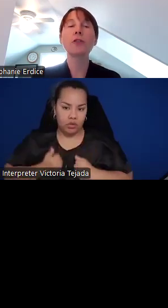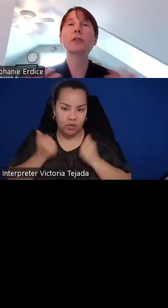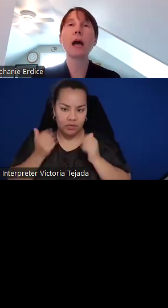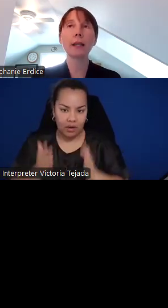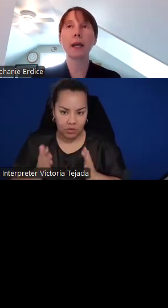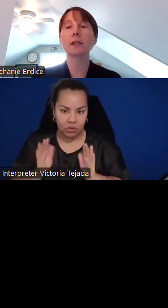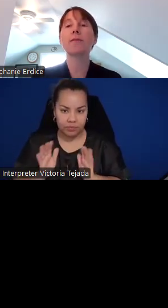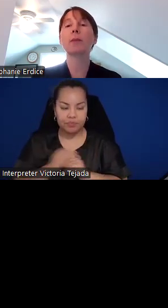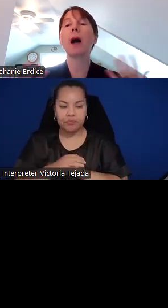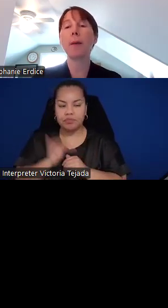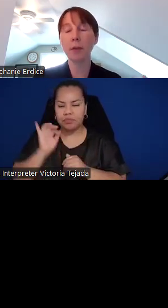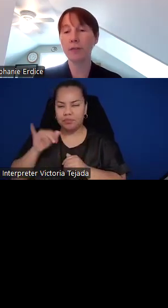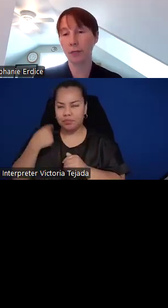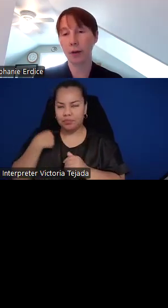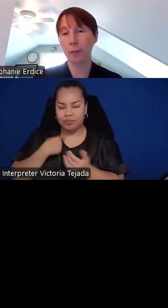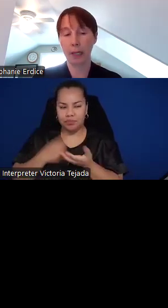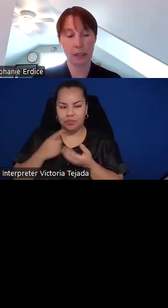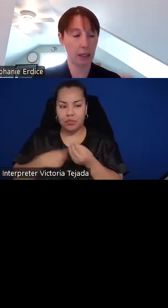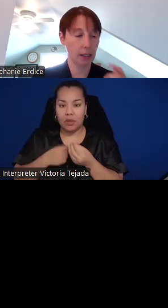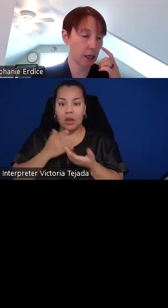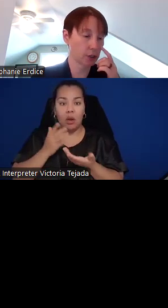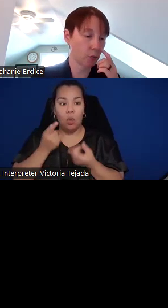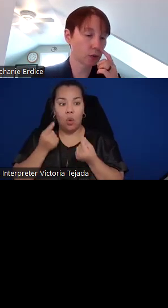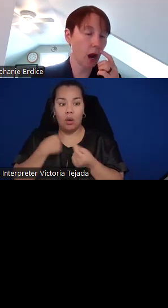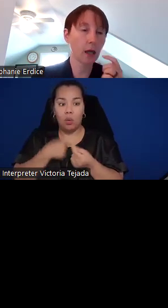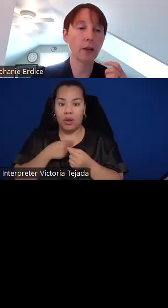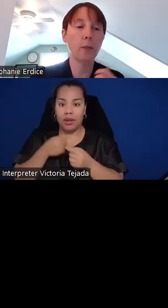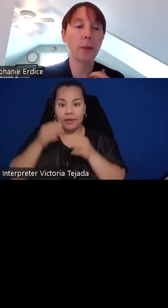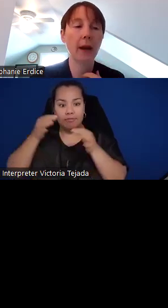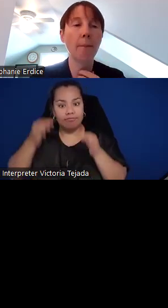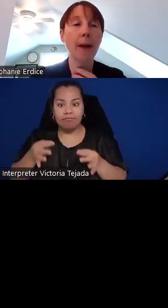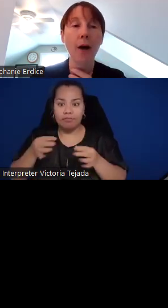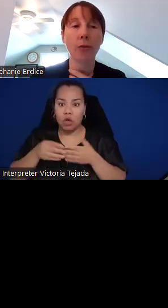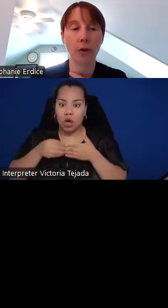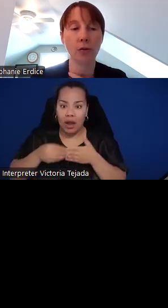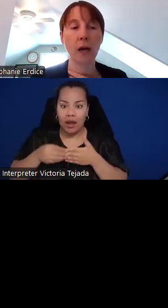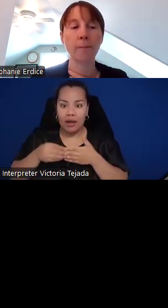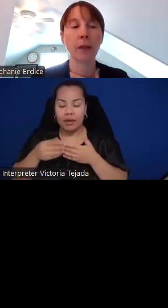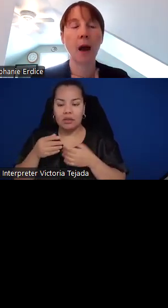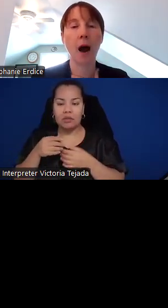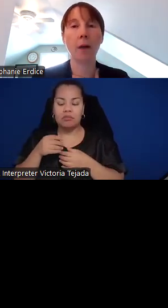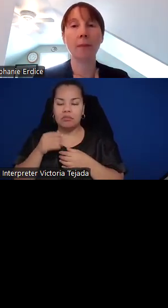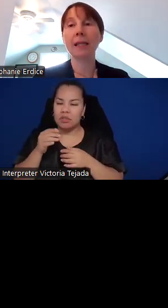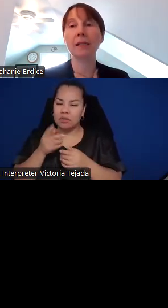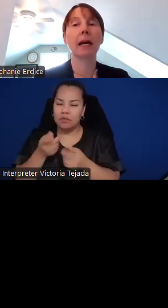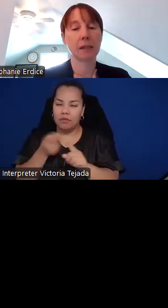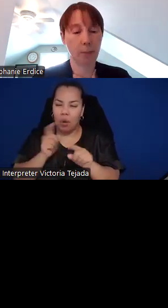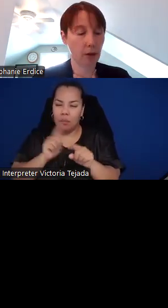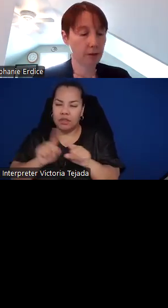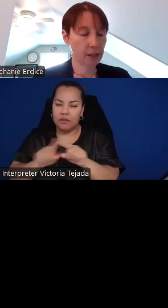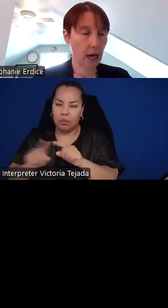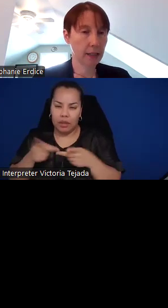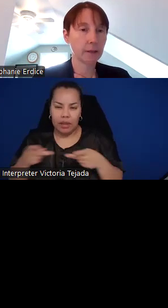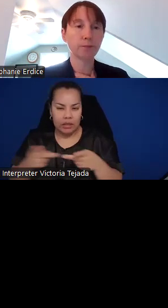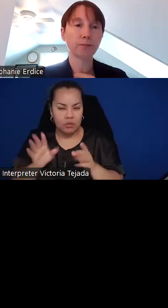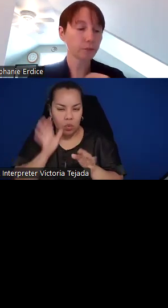ethics. And those guidelines come from a couple of different places. And so we'll talk a little bit about those in these next